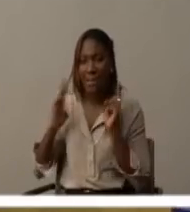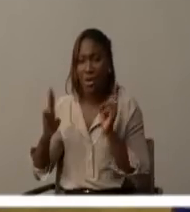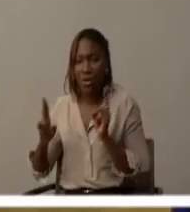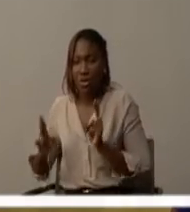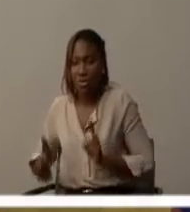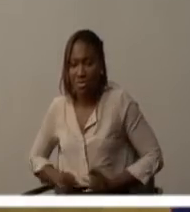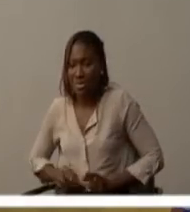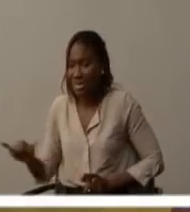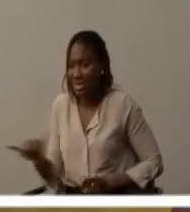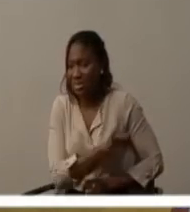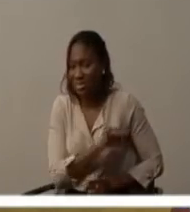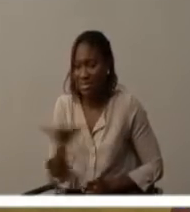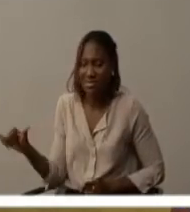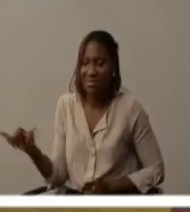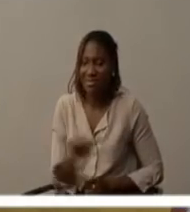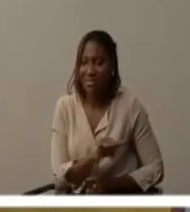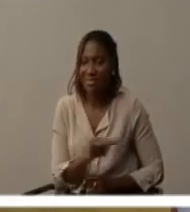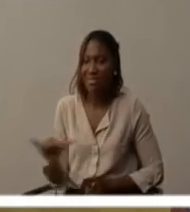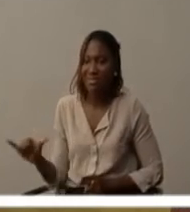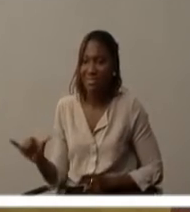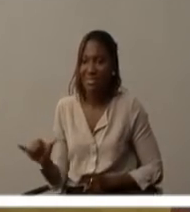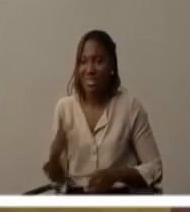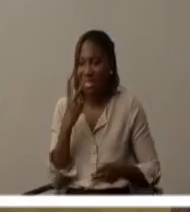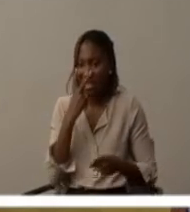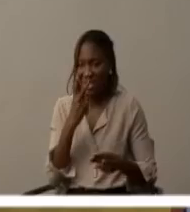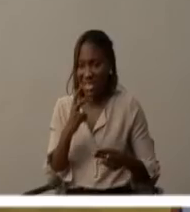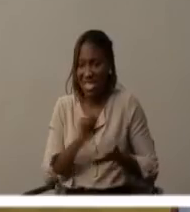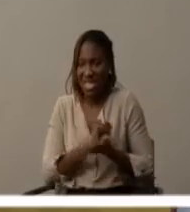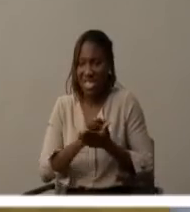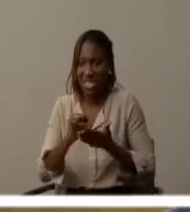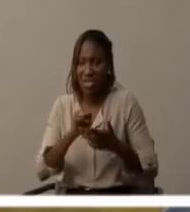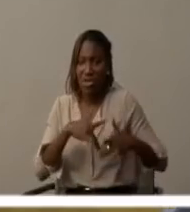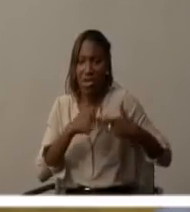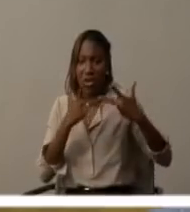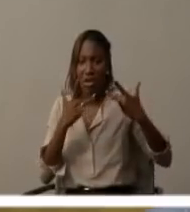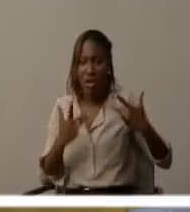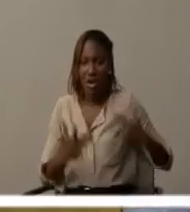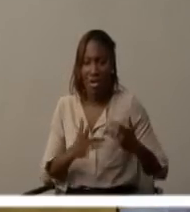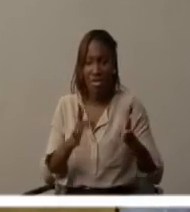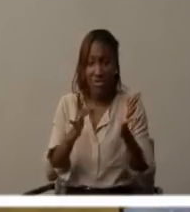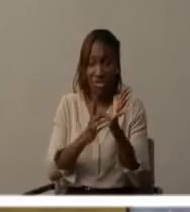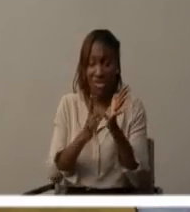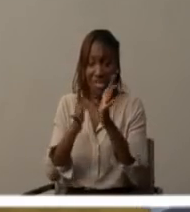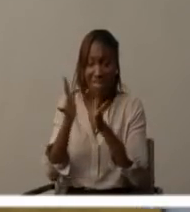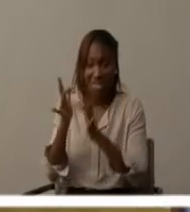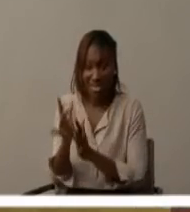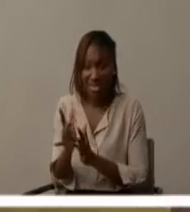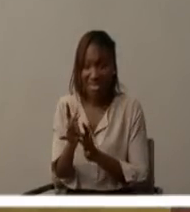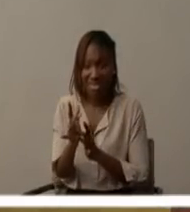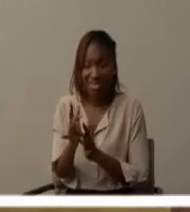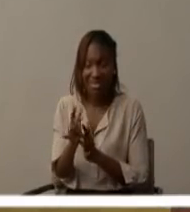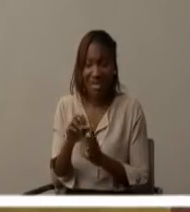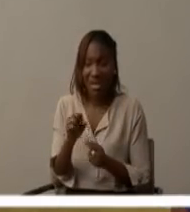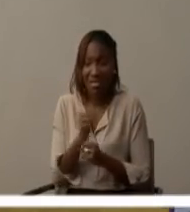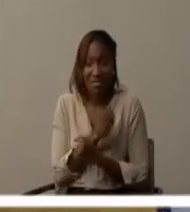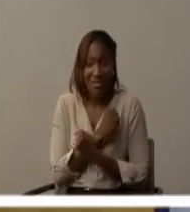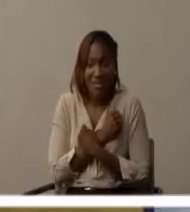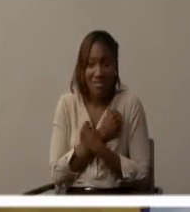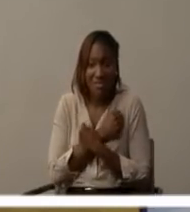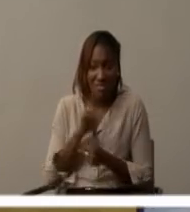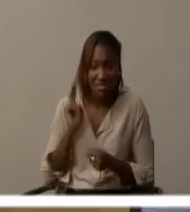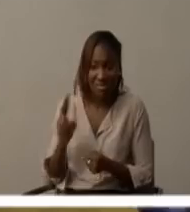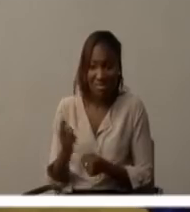that's symbolized in the Sacred Heart of Jesus, that every good Catholic at one time had. As soon as you open